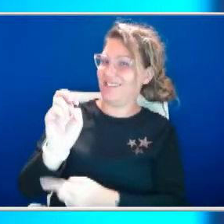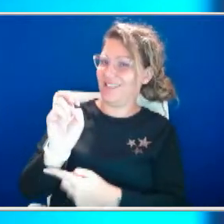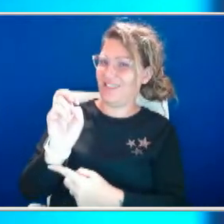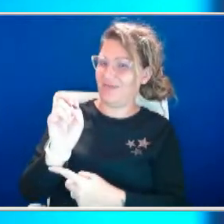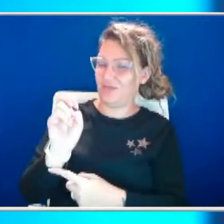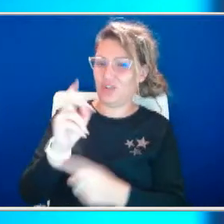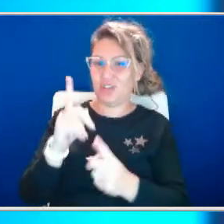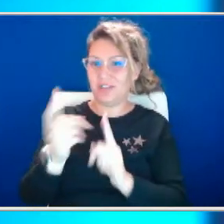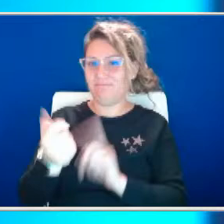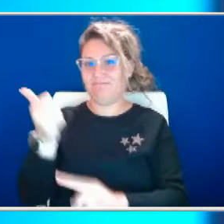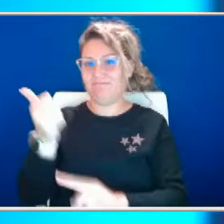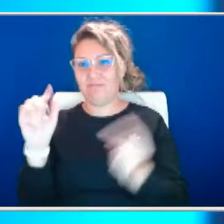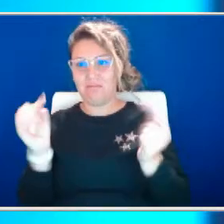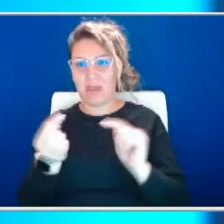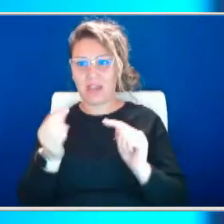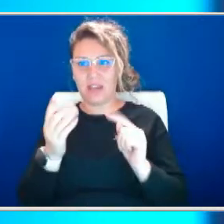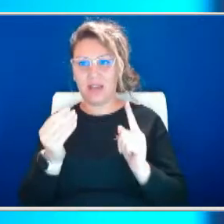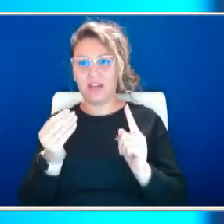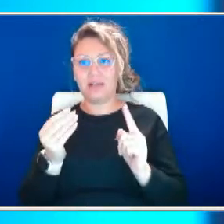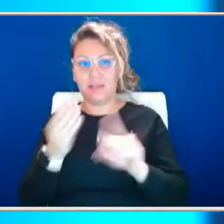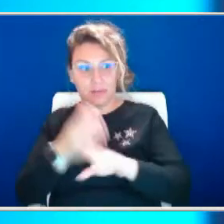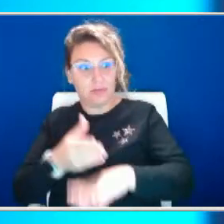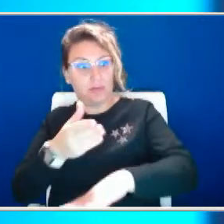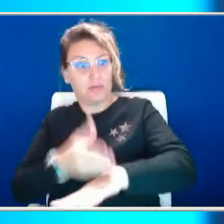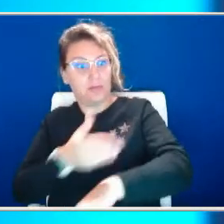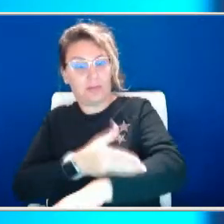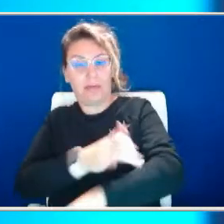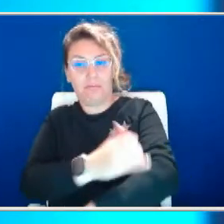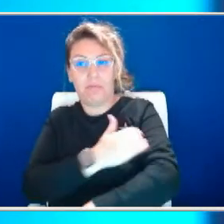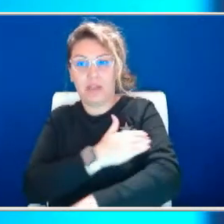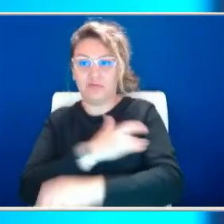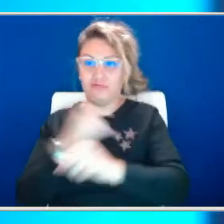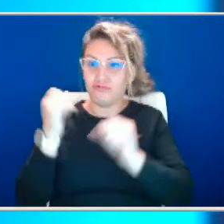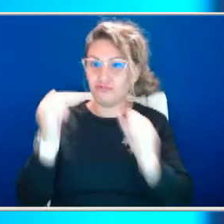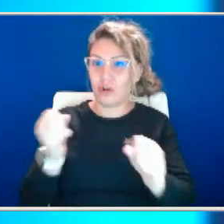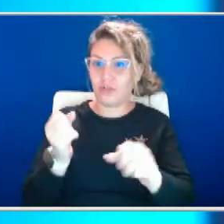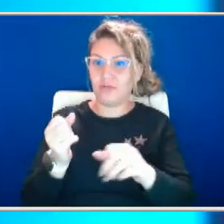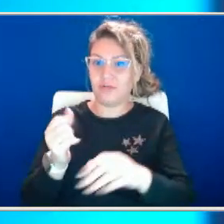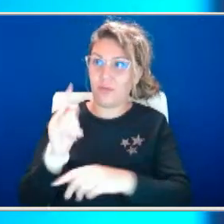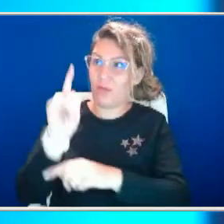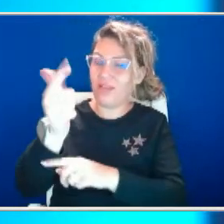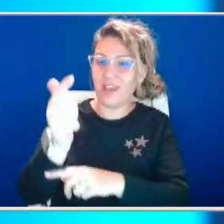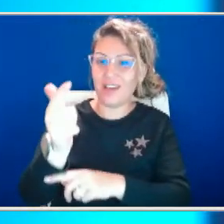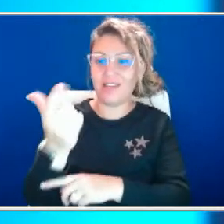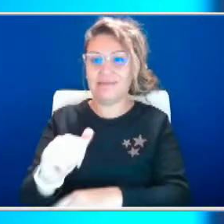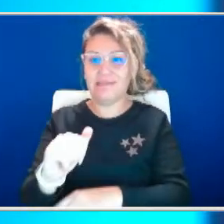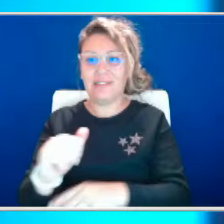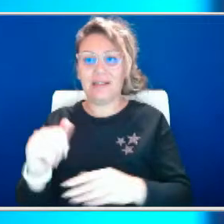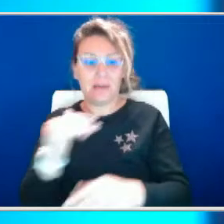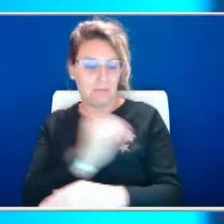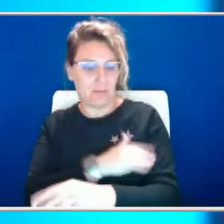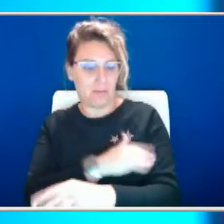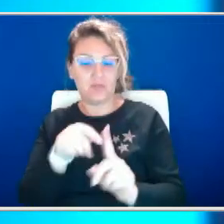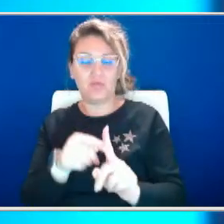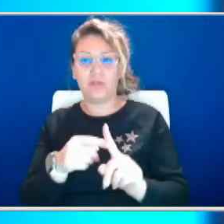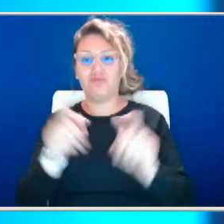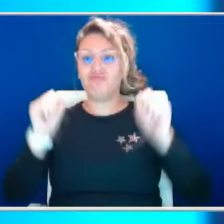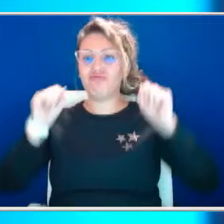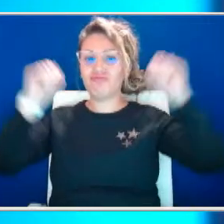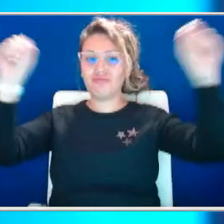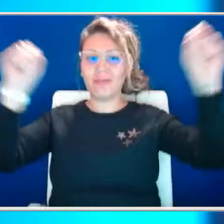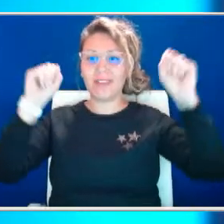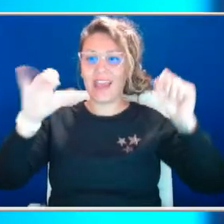It's actually getting the patients better. It's getting that muscle stronger. So over time, just like with any muscle, when you exercise, when you get on your treadmill,